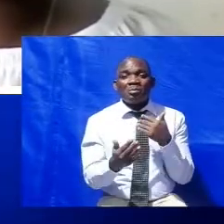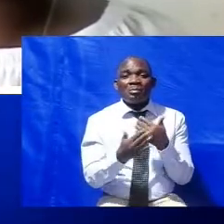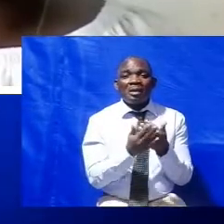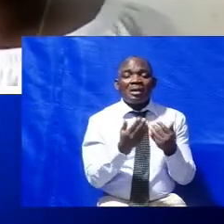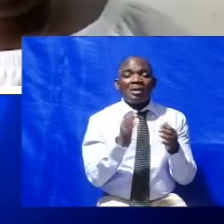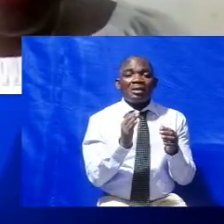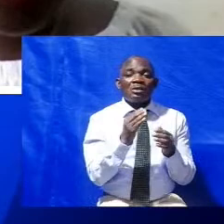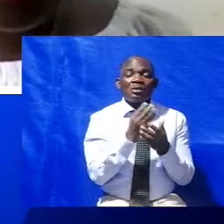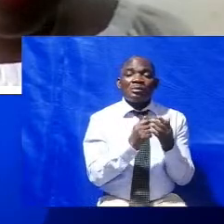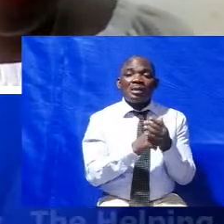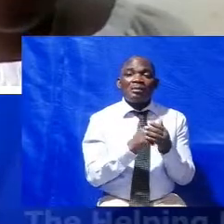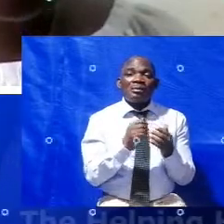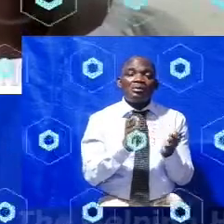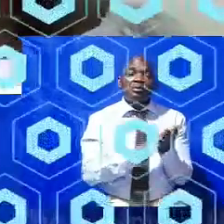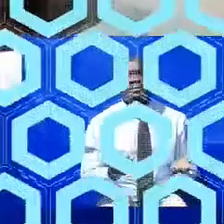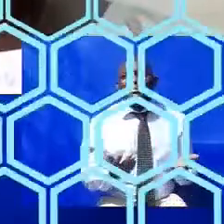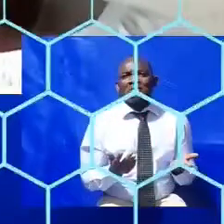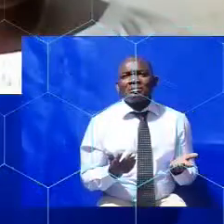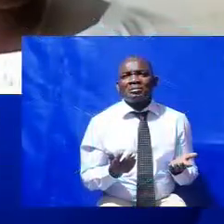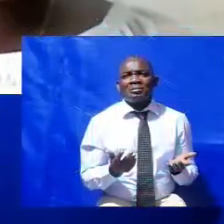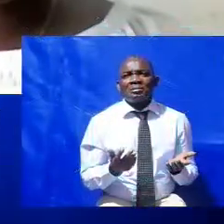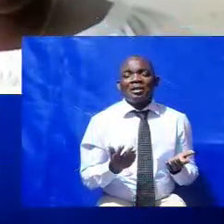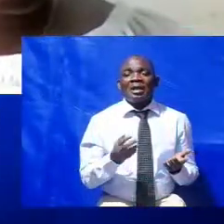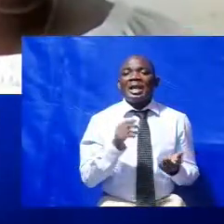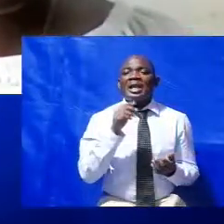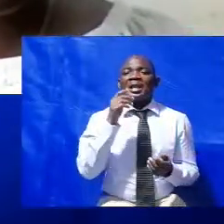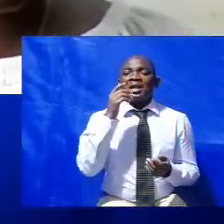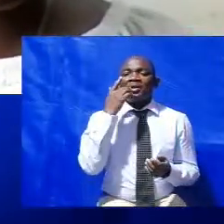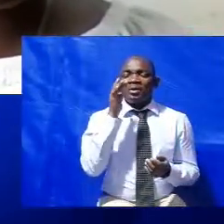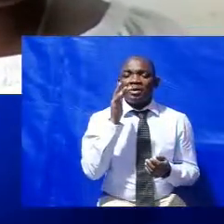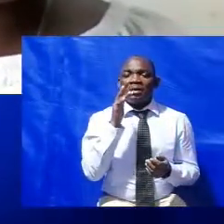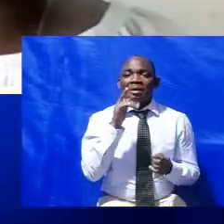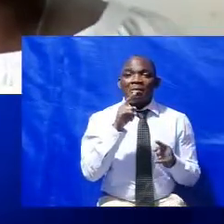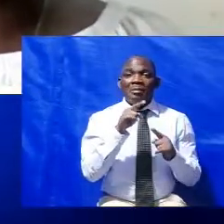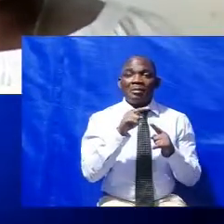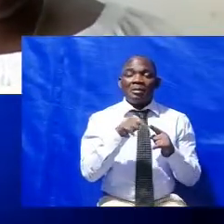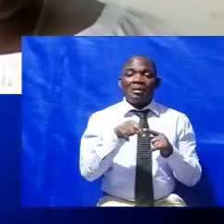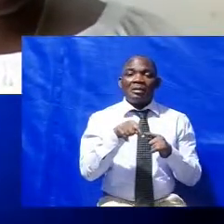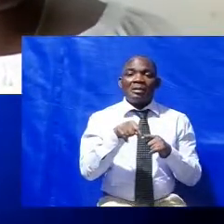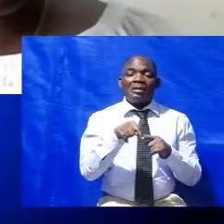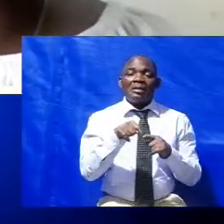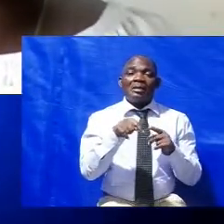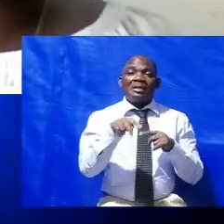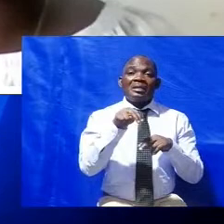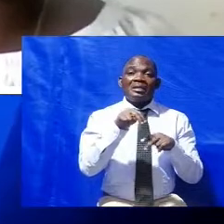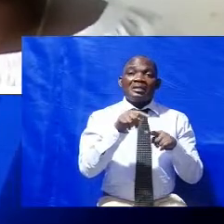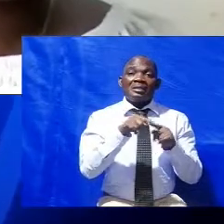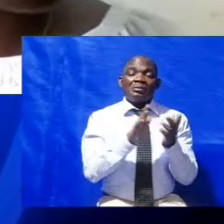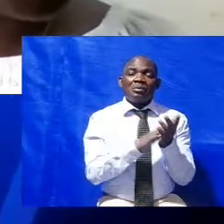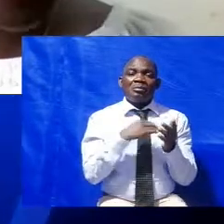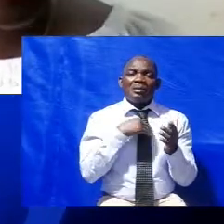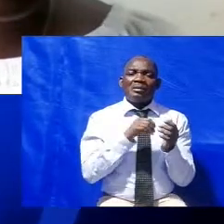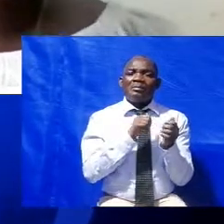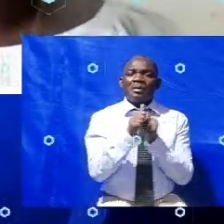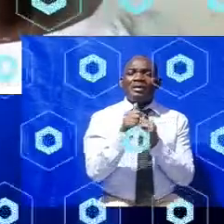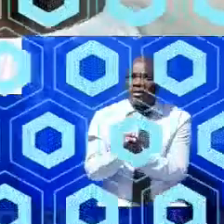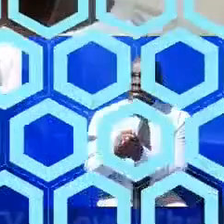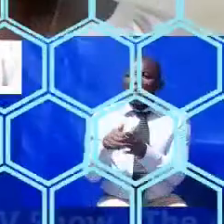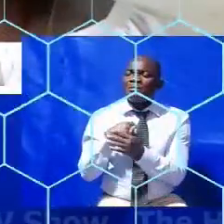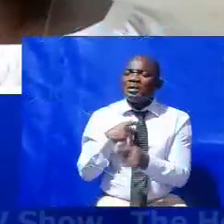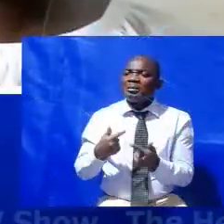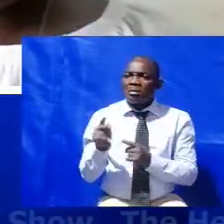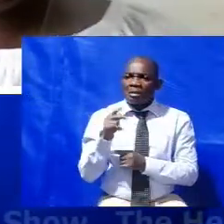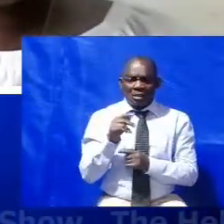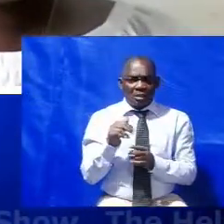like after two lessons are over. Luckily, I passed my KCSE, my national exam. I passed very well. Wow.